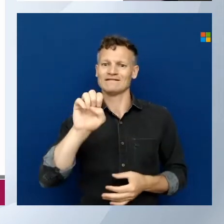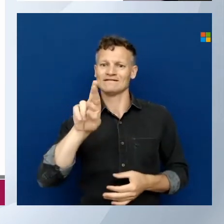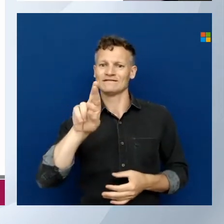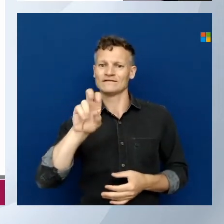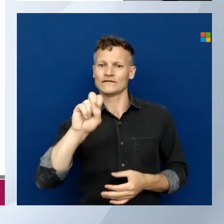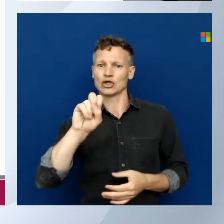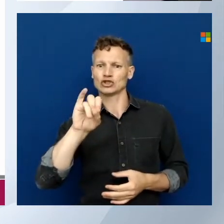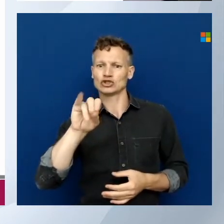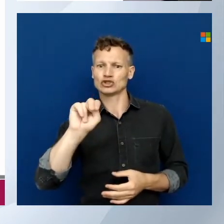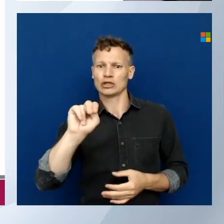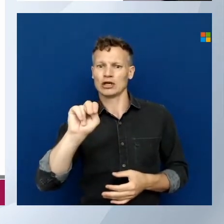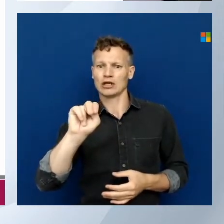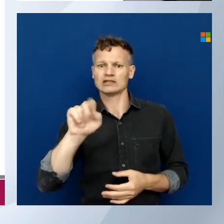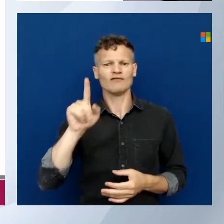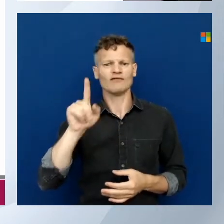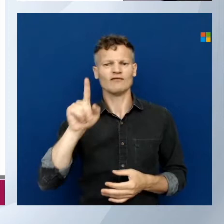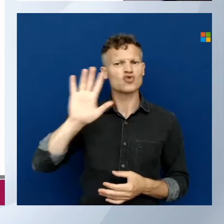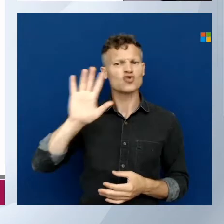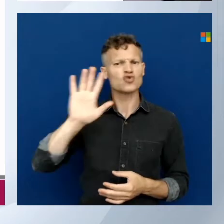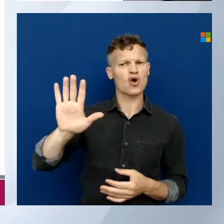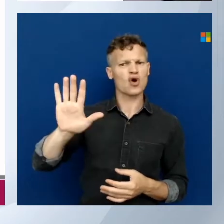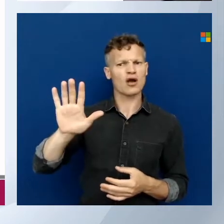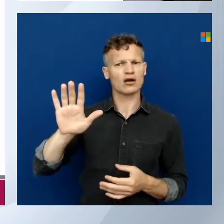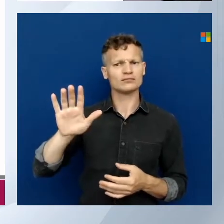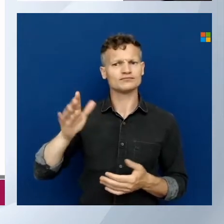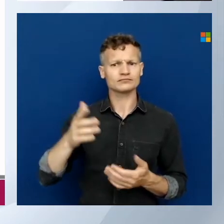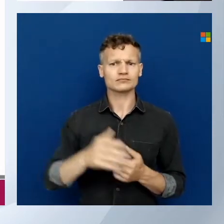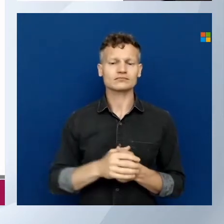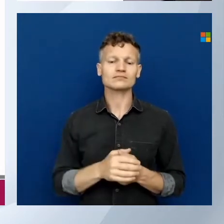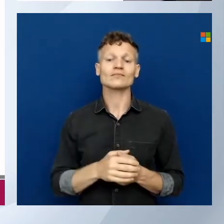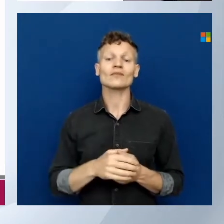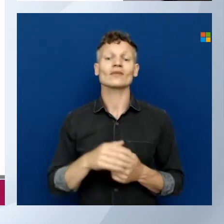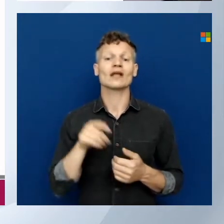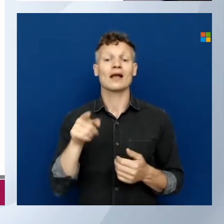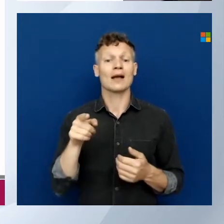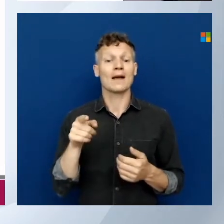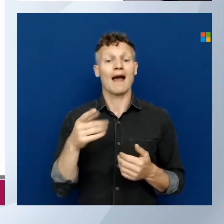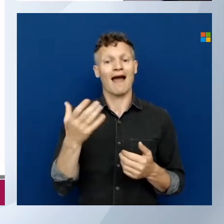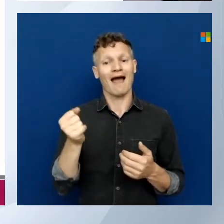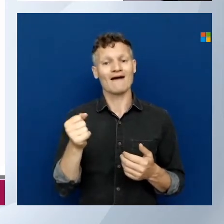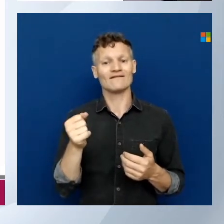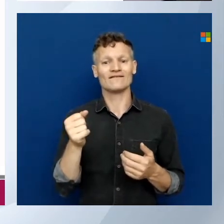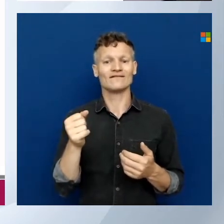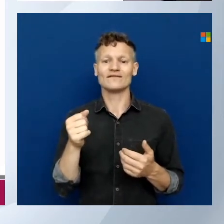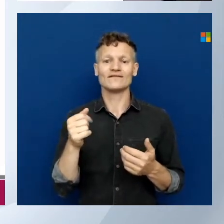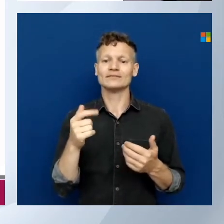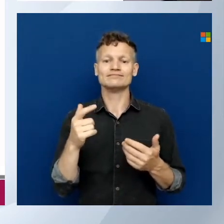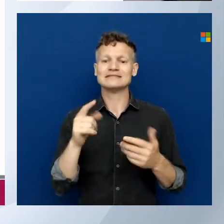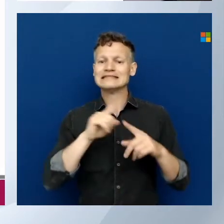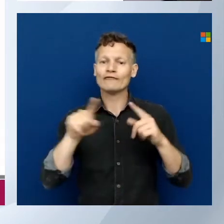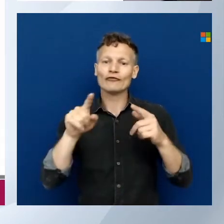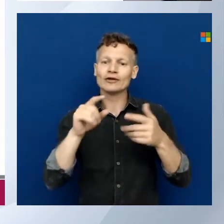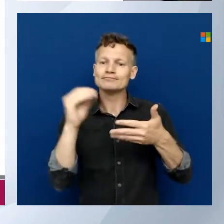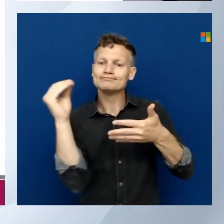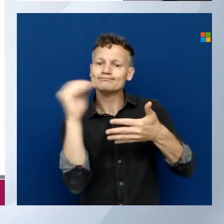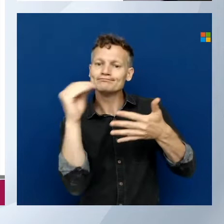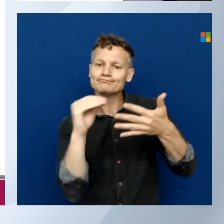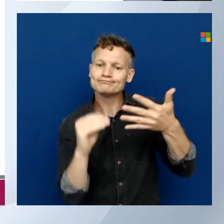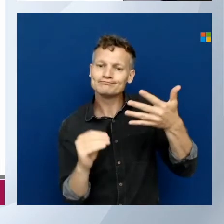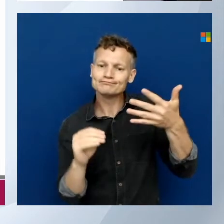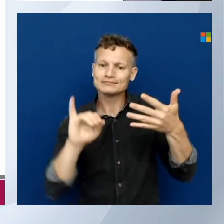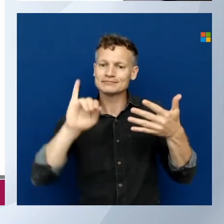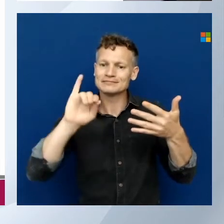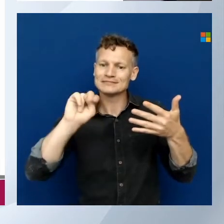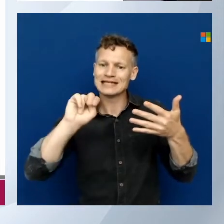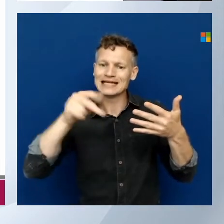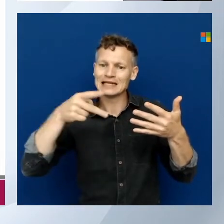and formatting. Parameters, those are input values for your ARM template. Variables are used